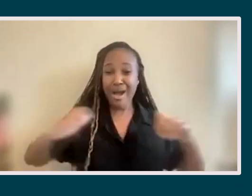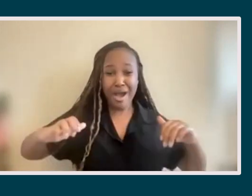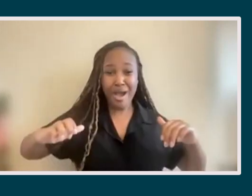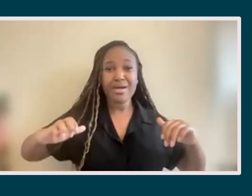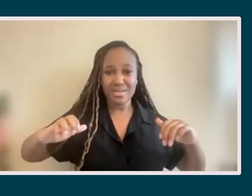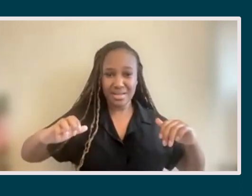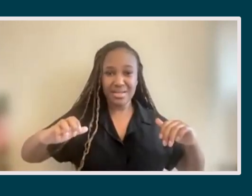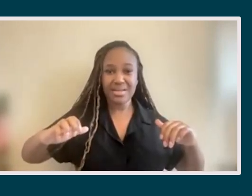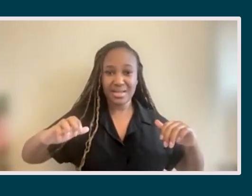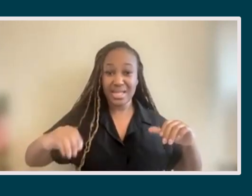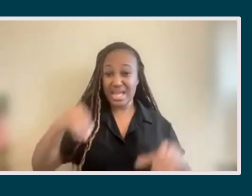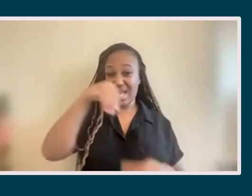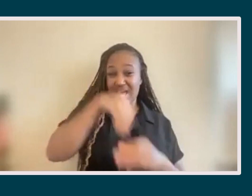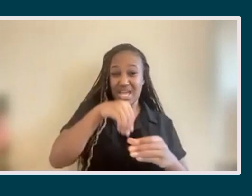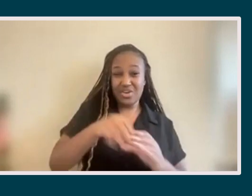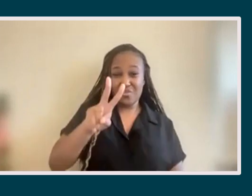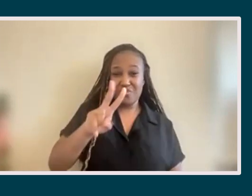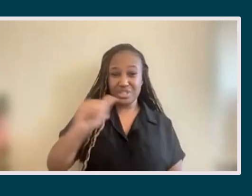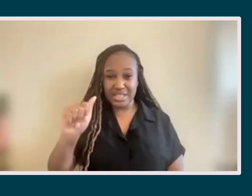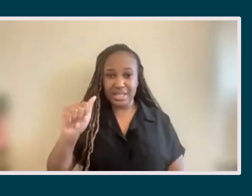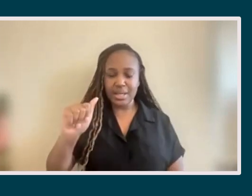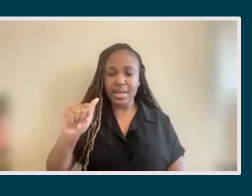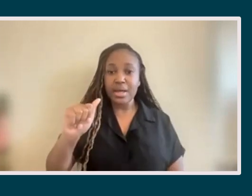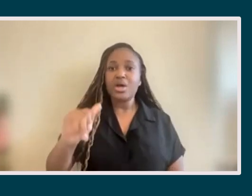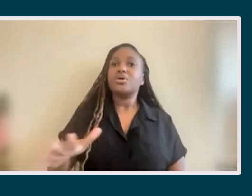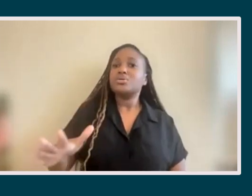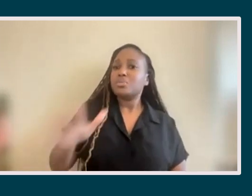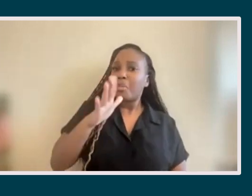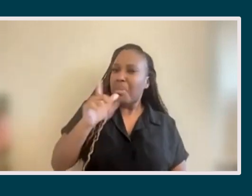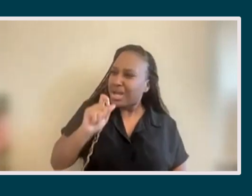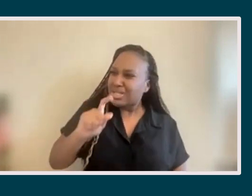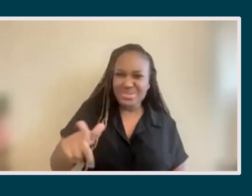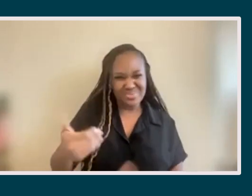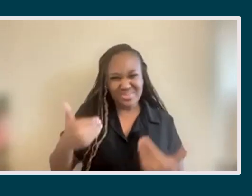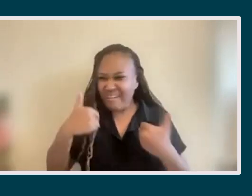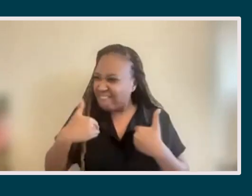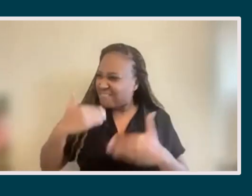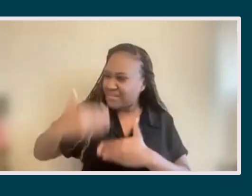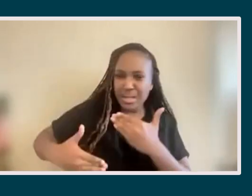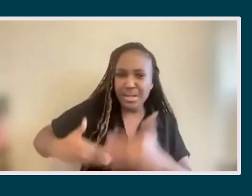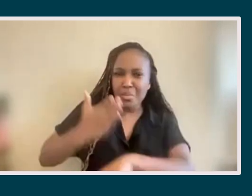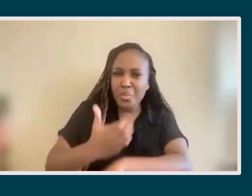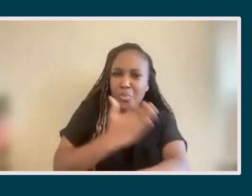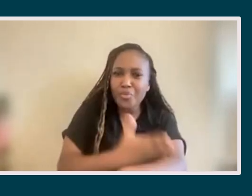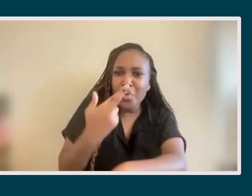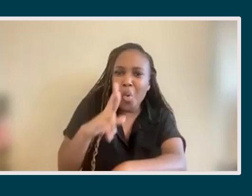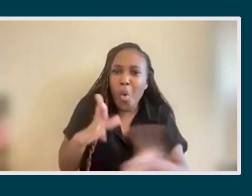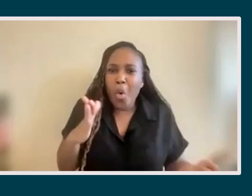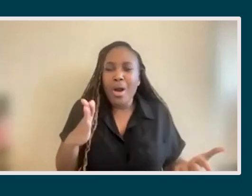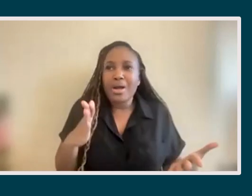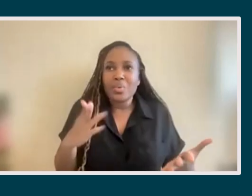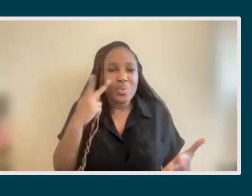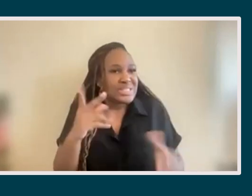in Lynchburg, Virginia. Like, has there been any progress, or is it just, there's been no progress